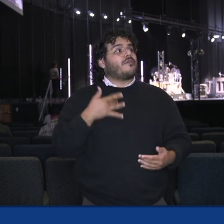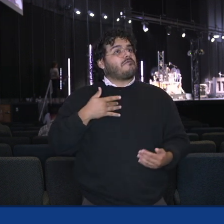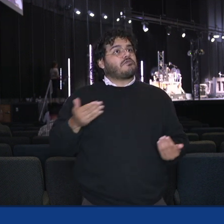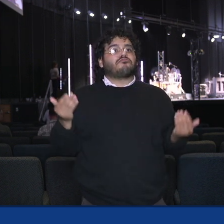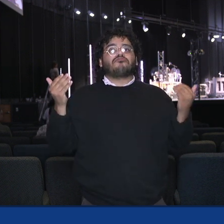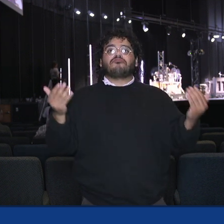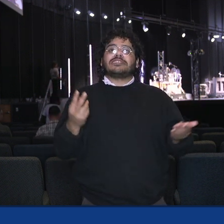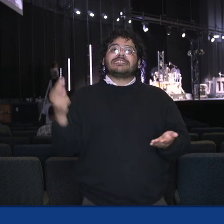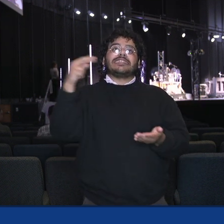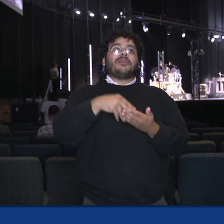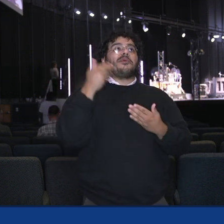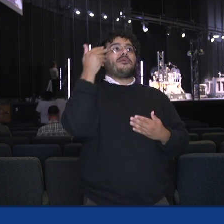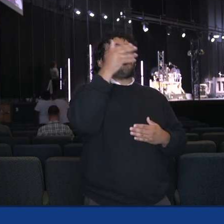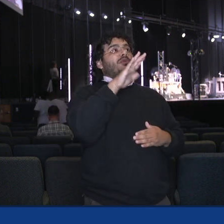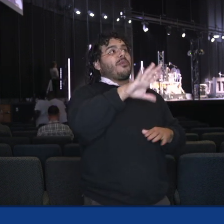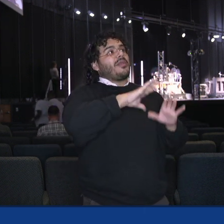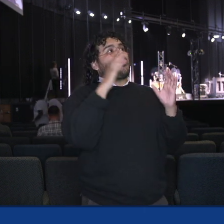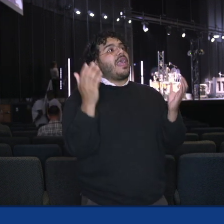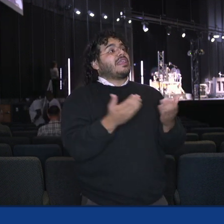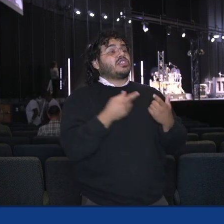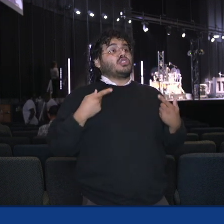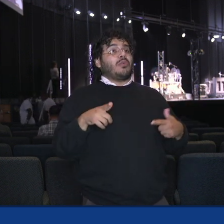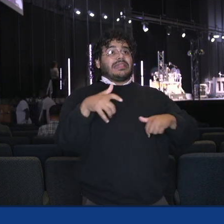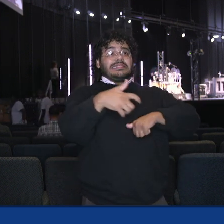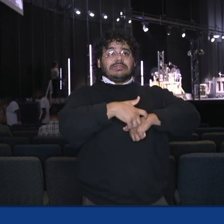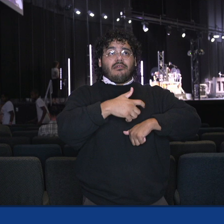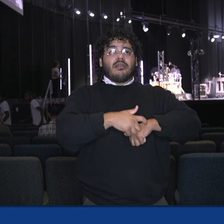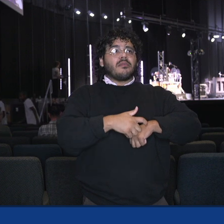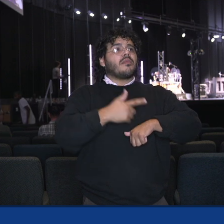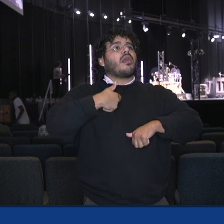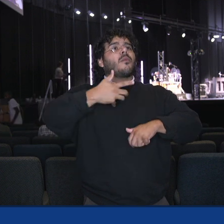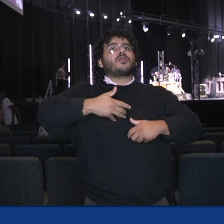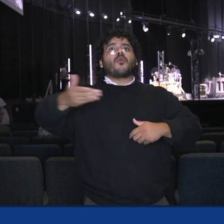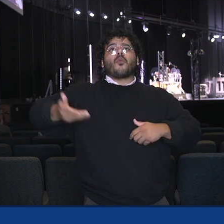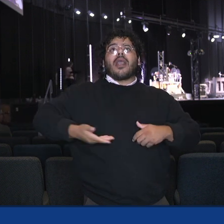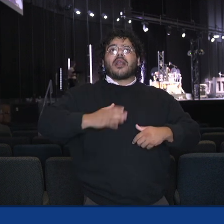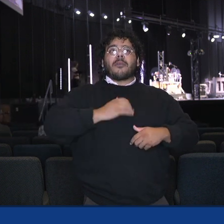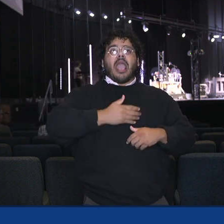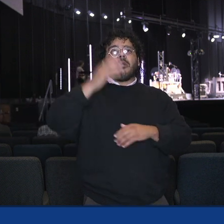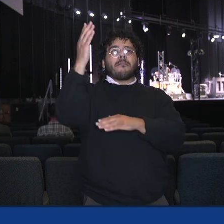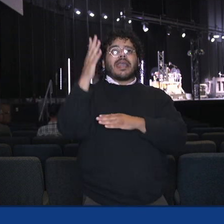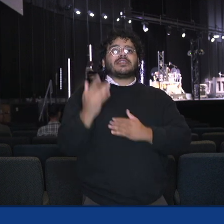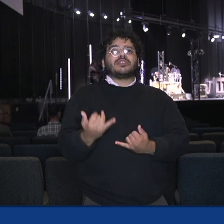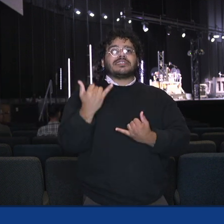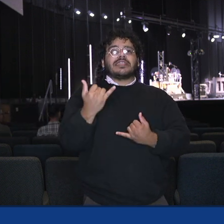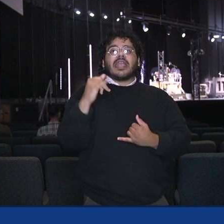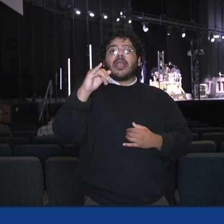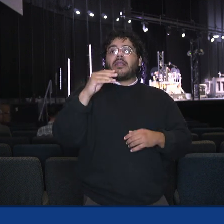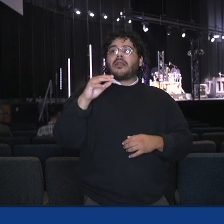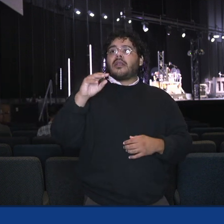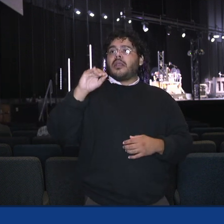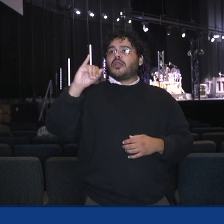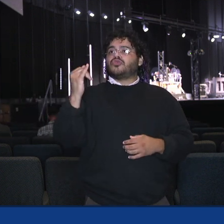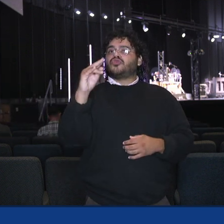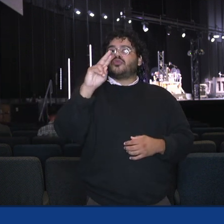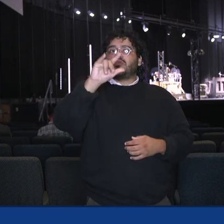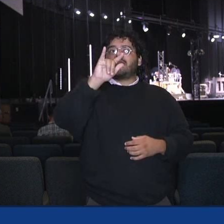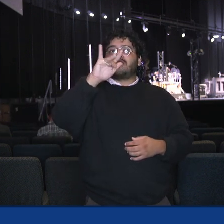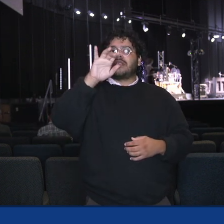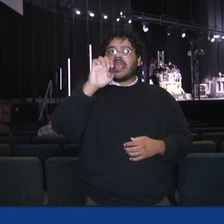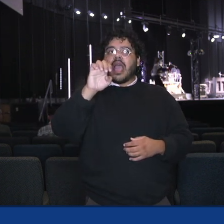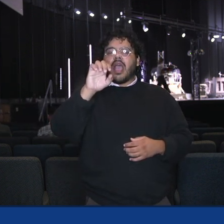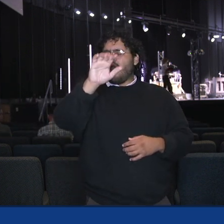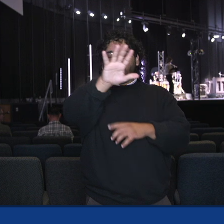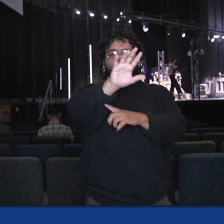head to your classes. And during this time, can you guys help me welcome our speaking pastor today, Ms. Julia Pickerill. Give her a hand. Thank